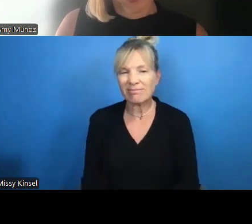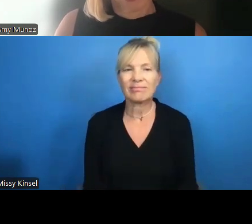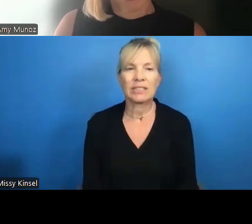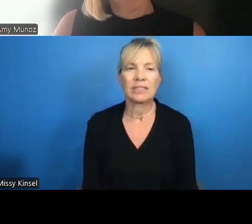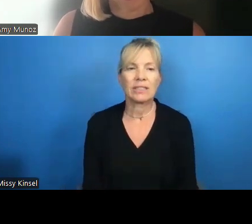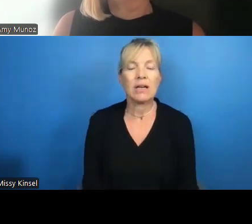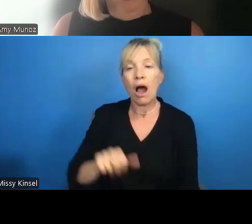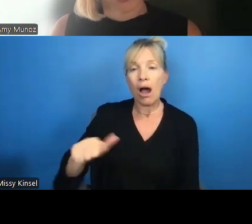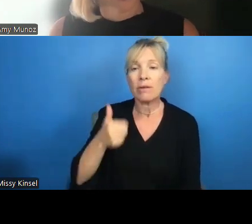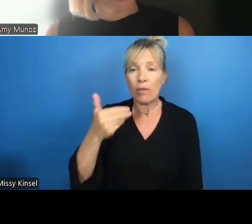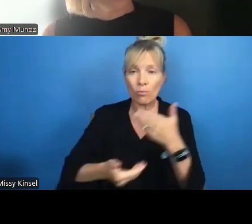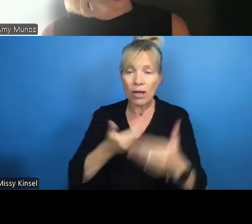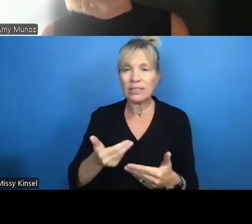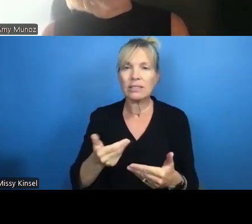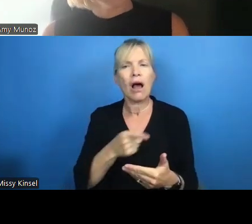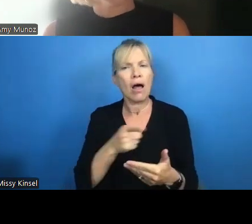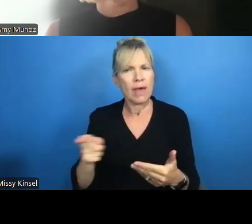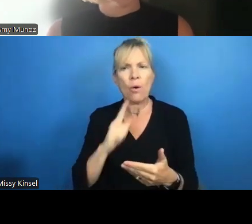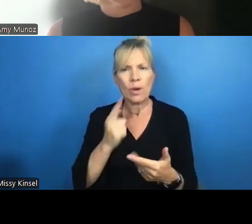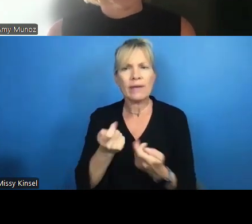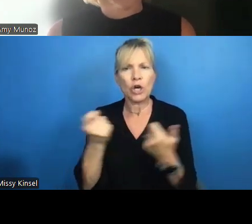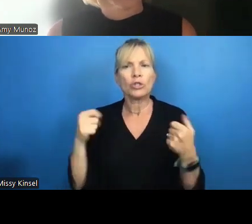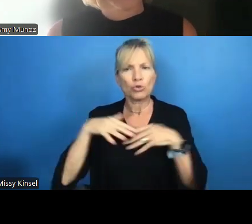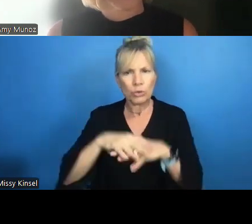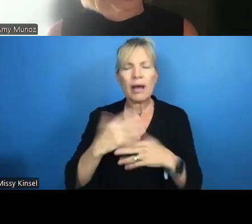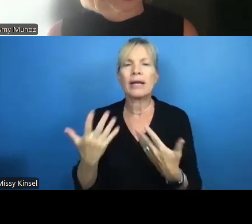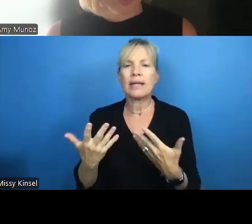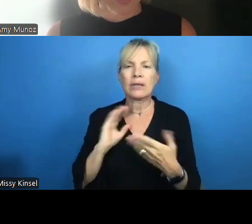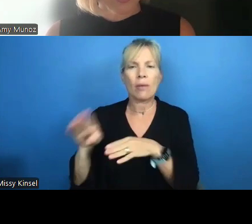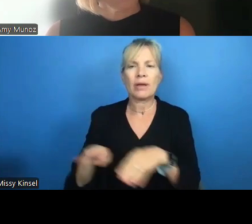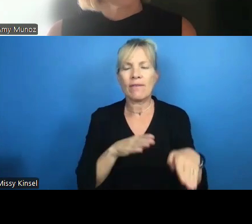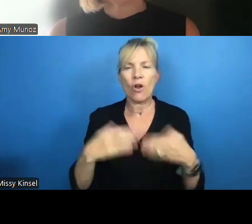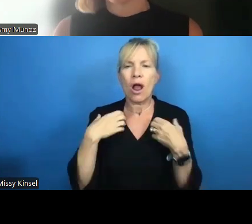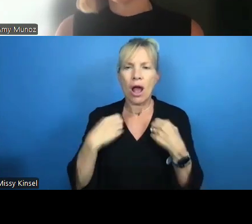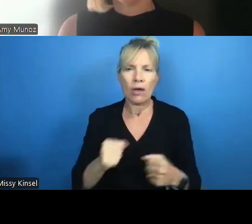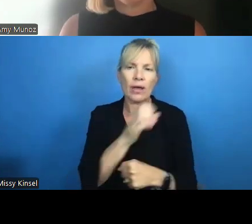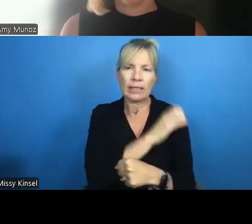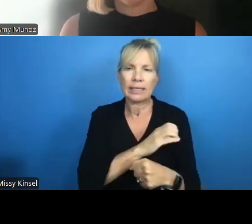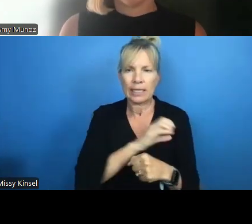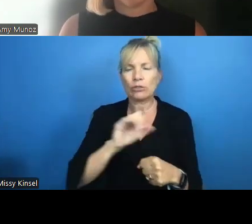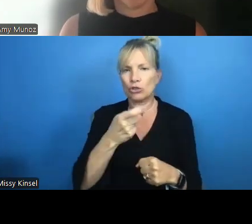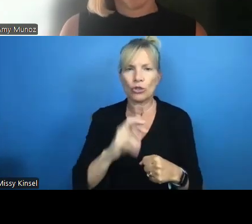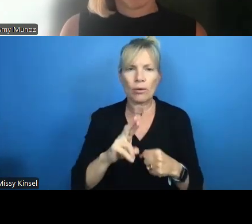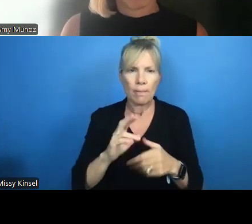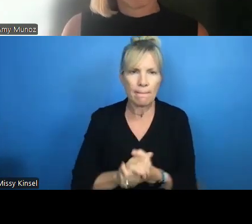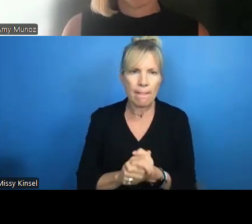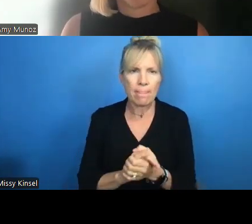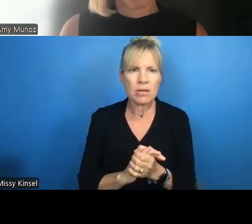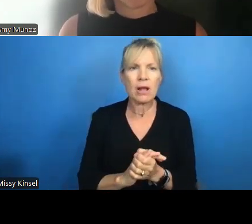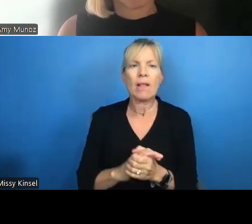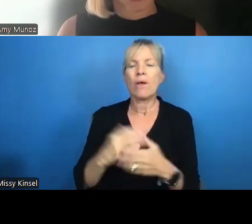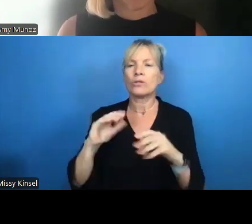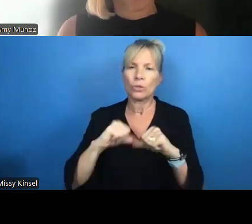Another process which has been streamlined is our behavioral health clinical chart audit. The Association of Health